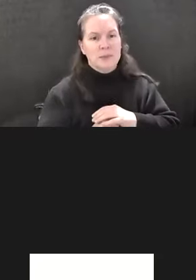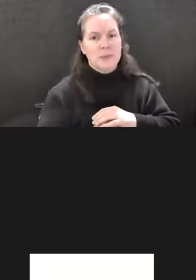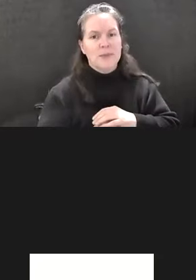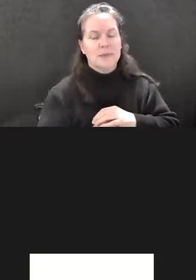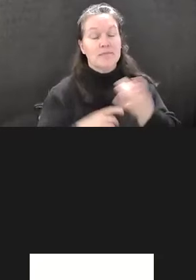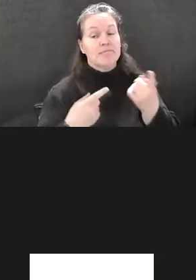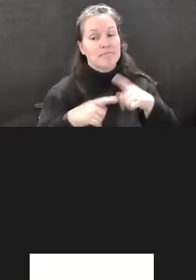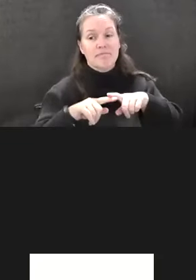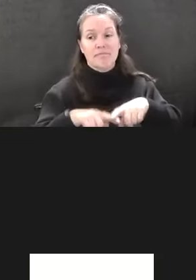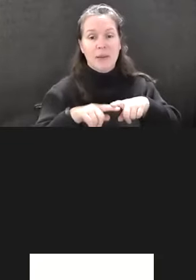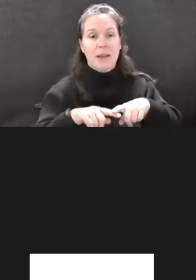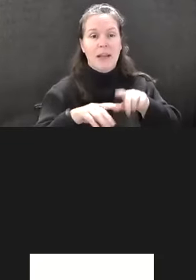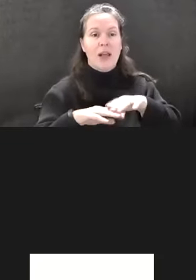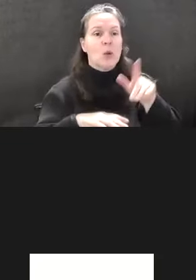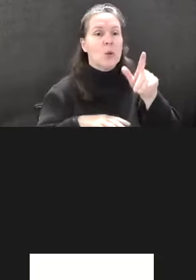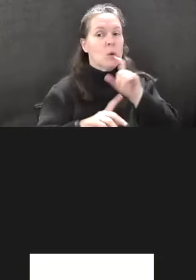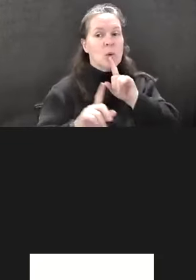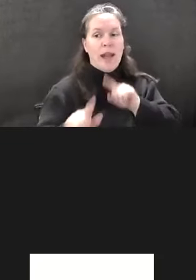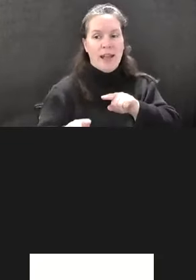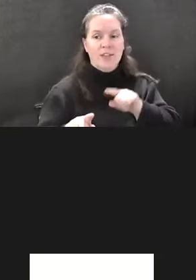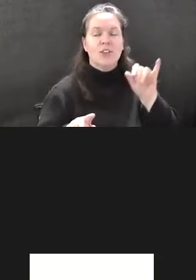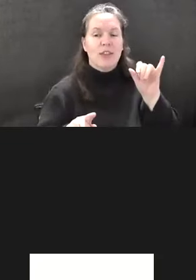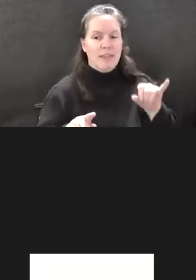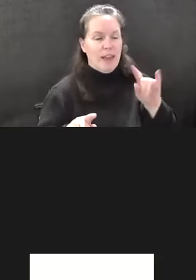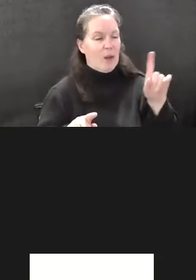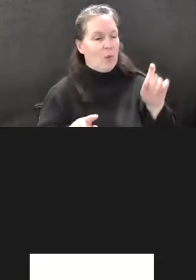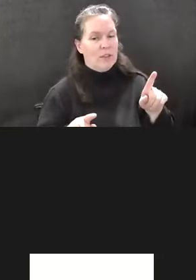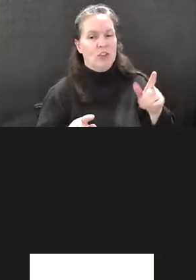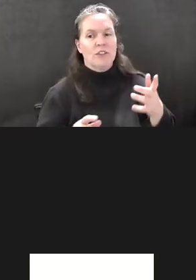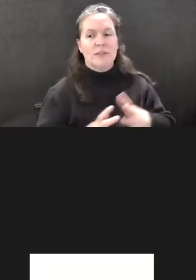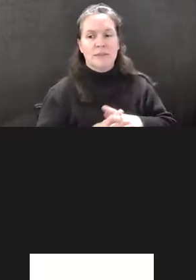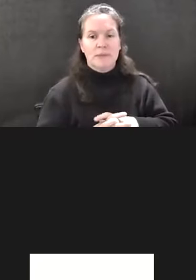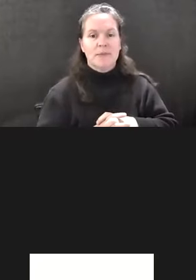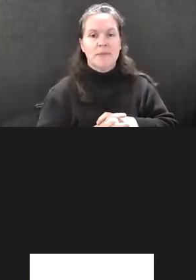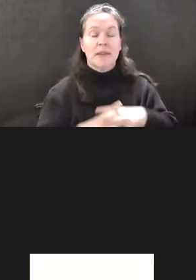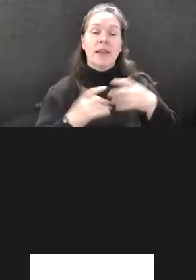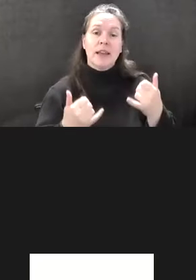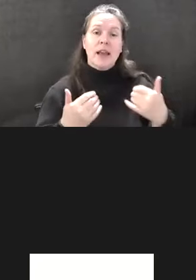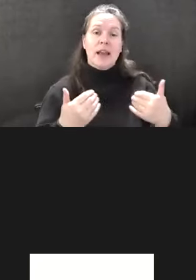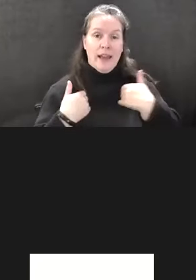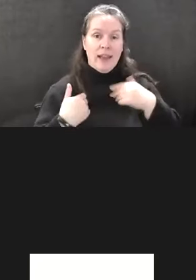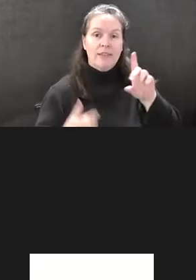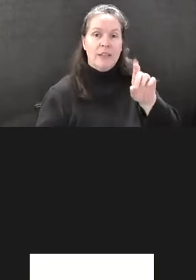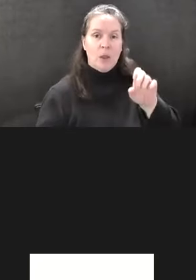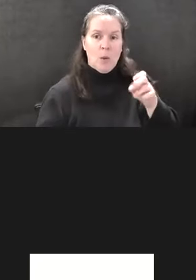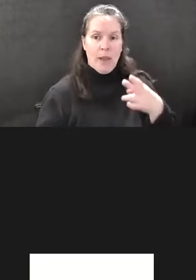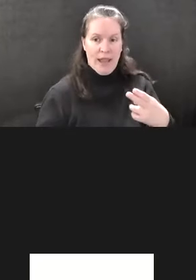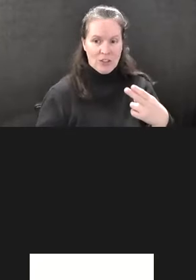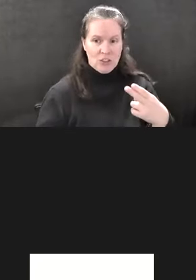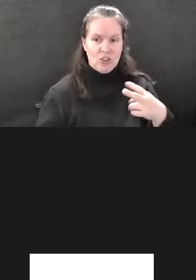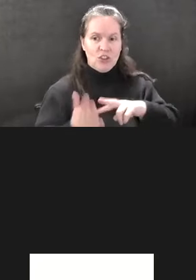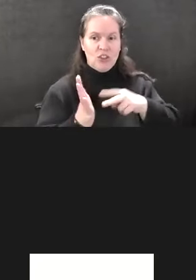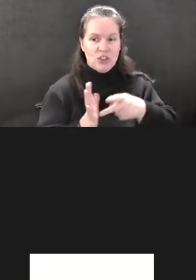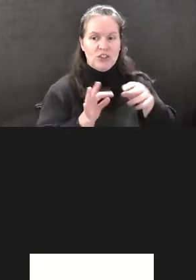depending on who answered that question. Now we have the DOH definition of